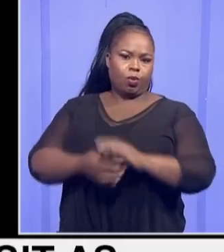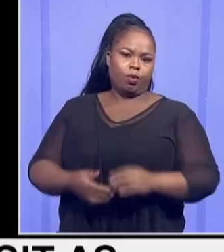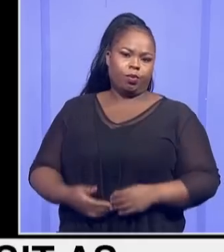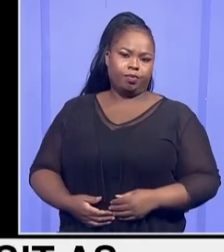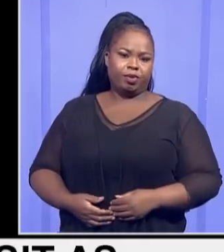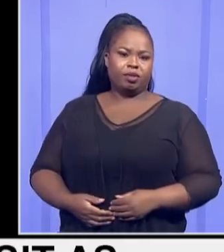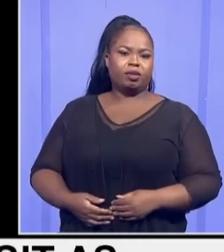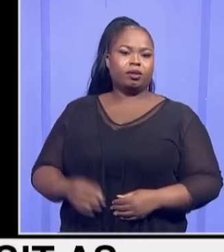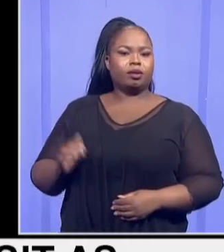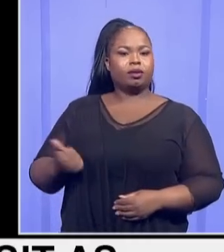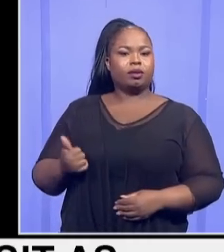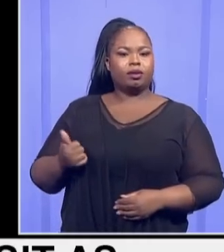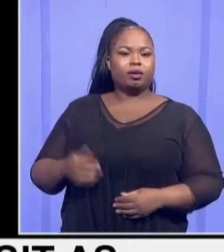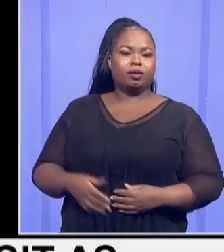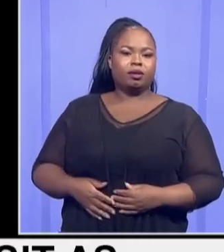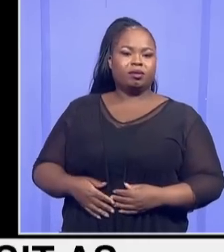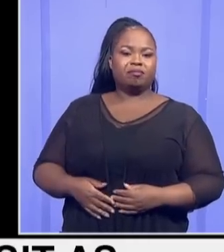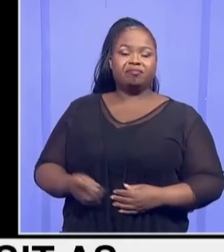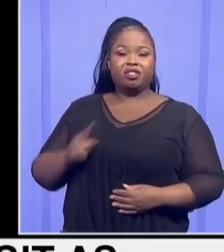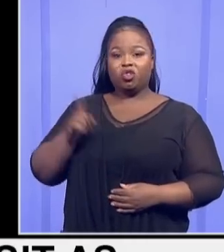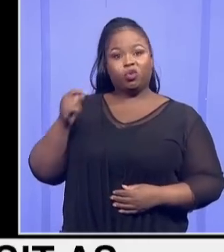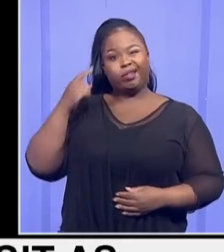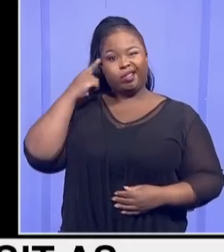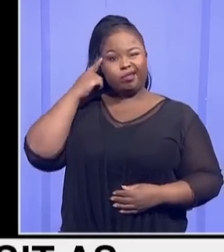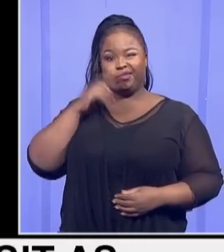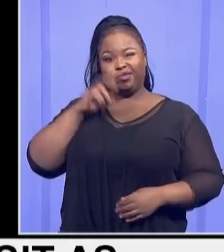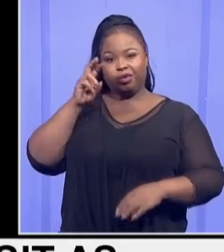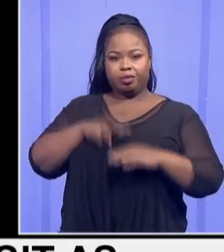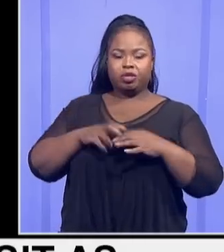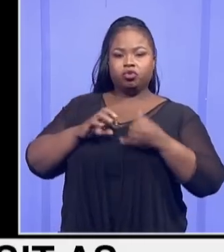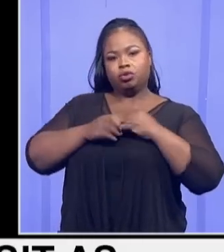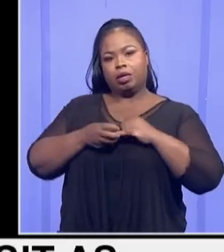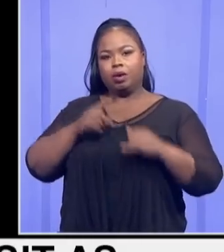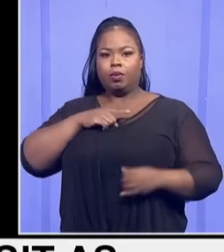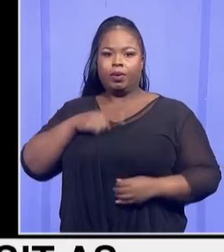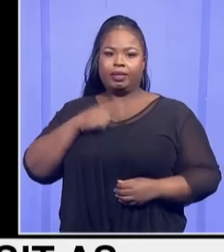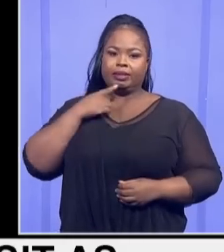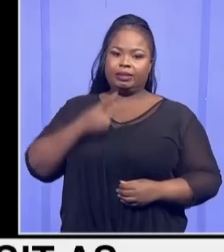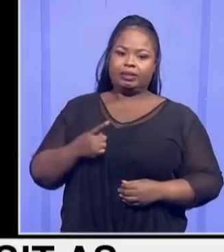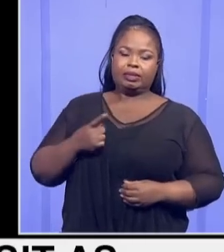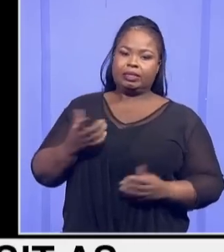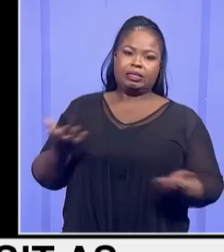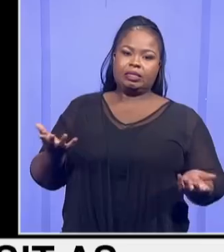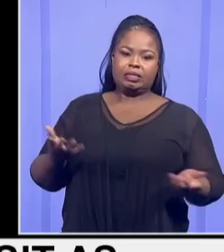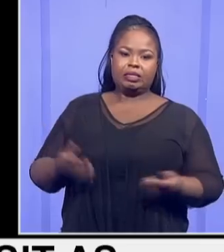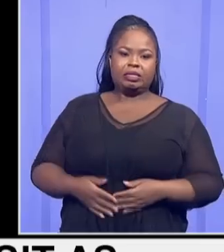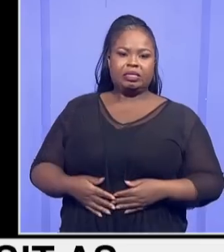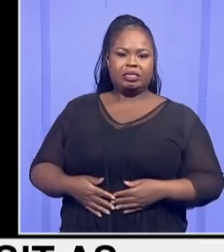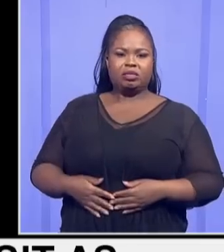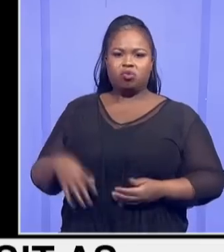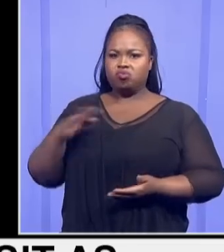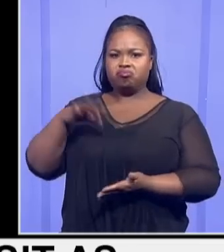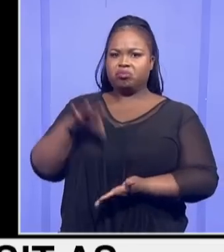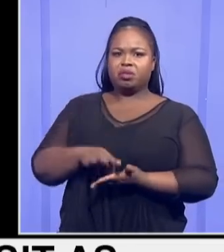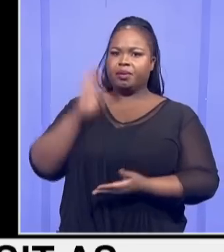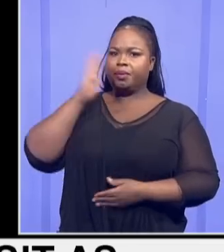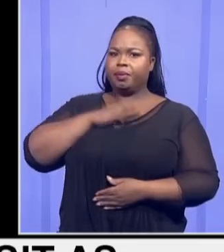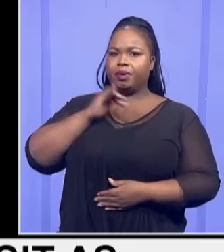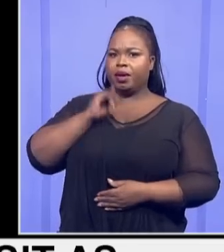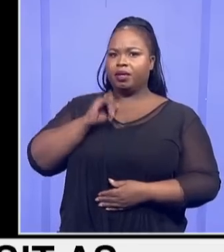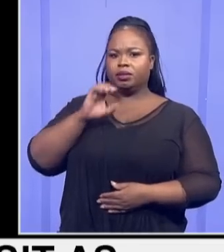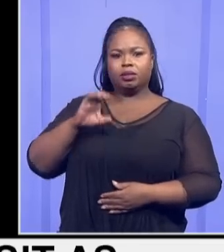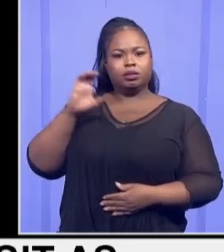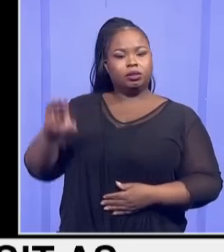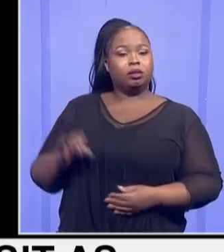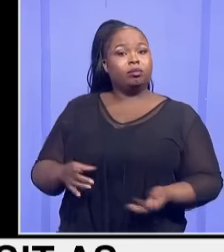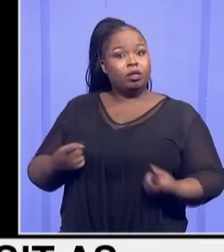they do not think they need to be tried because they say they are not signatories of the ICC. And here